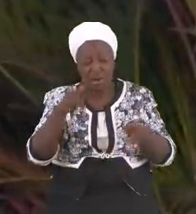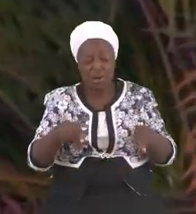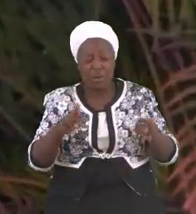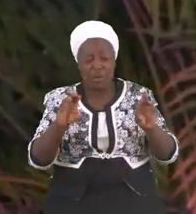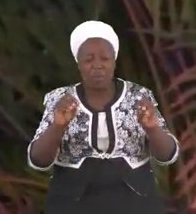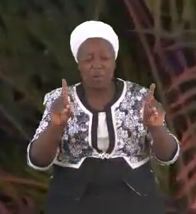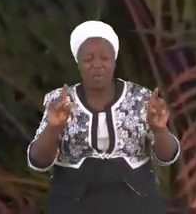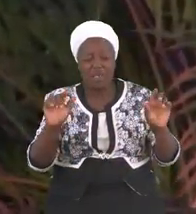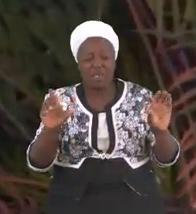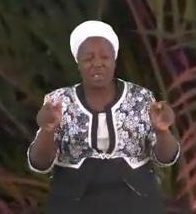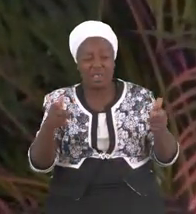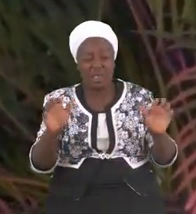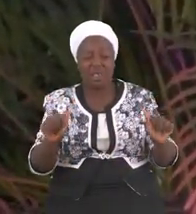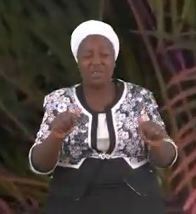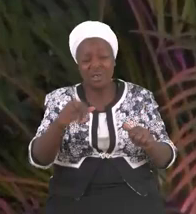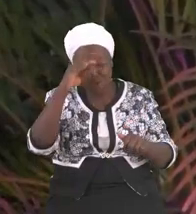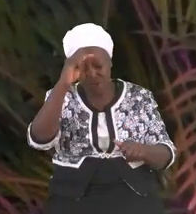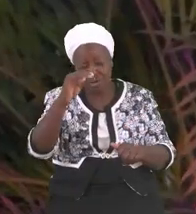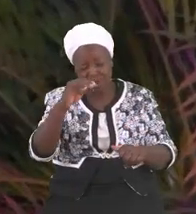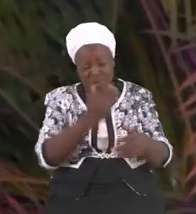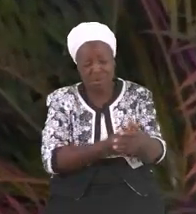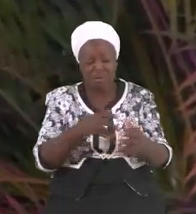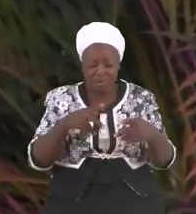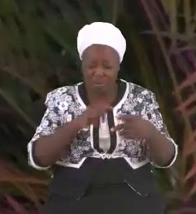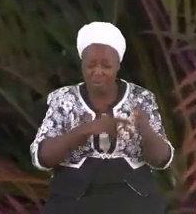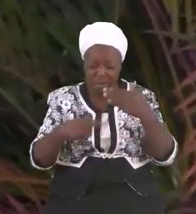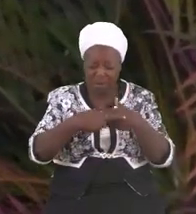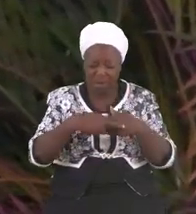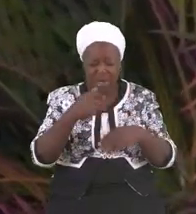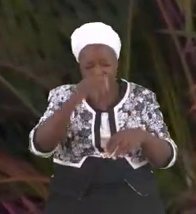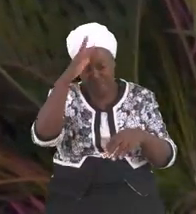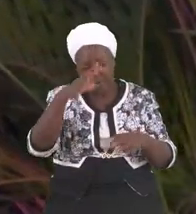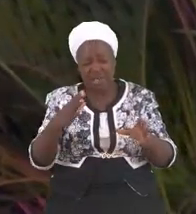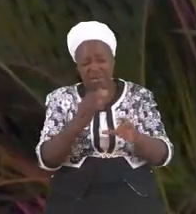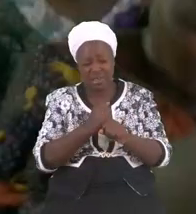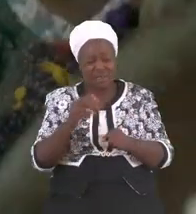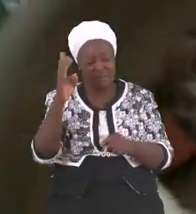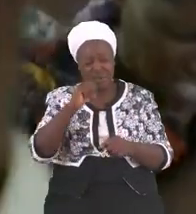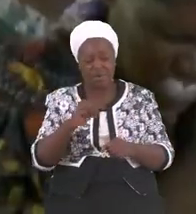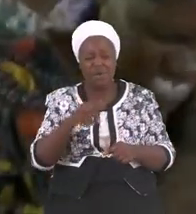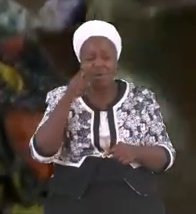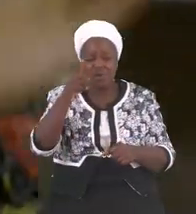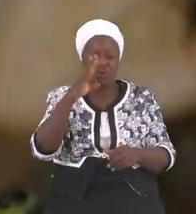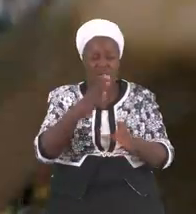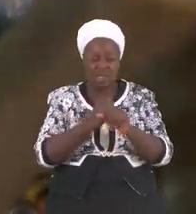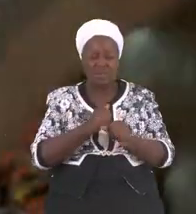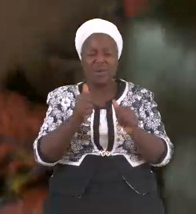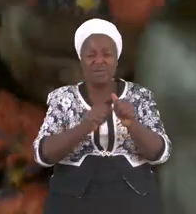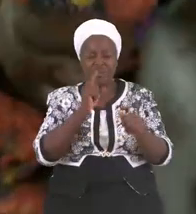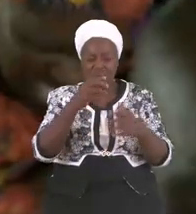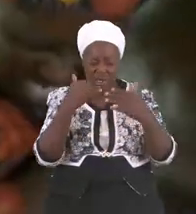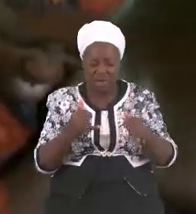Father received him. You receive everyone right now. Amen. And I pray,